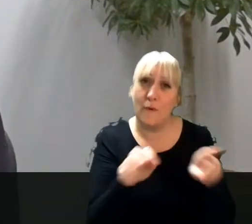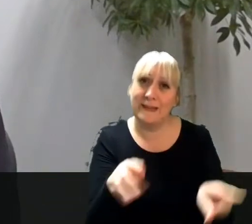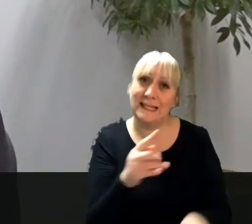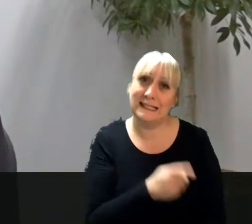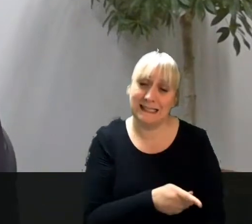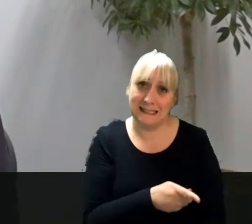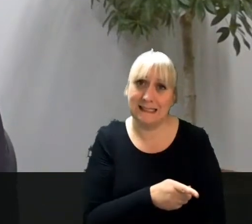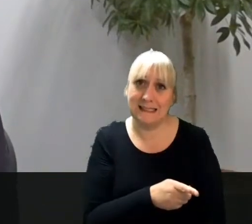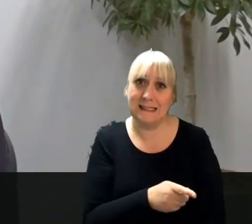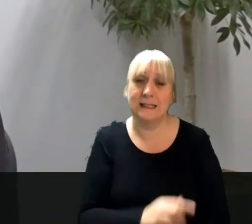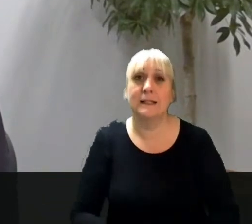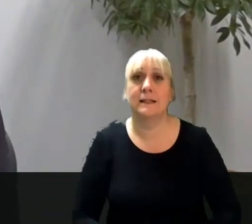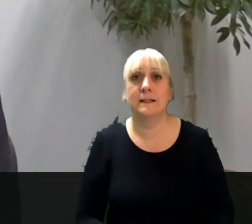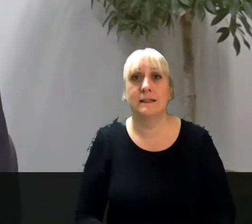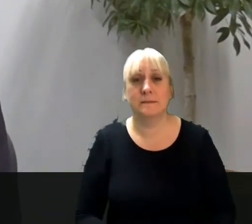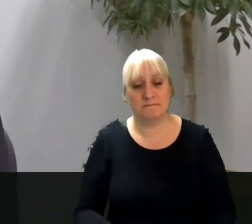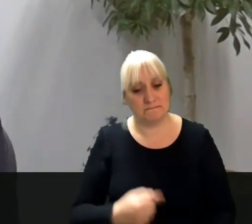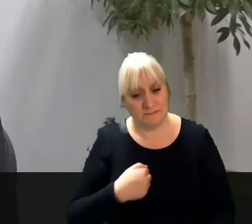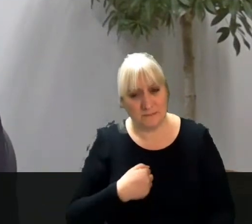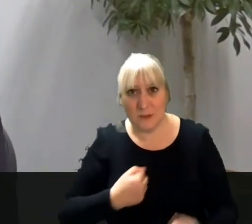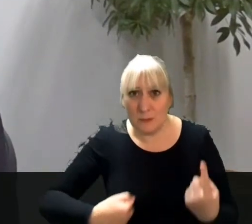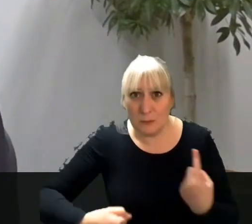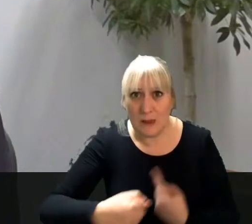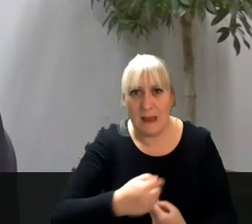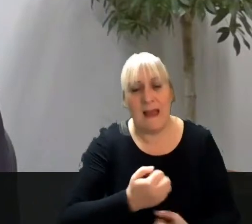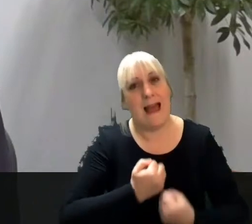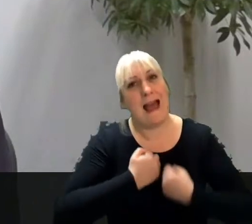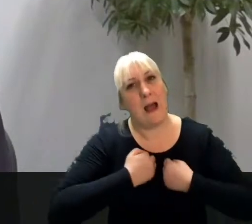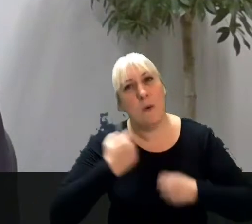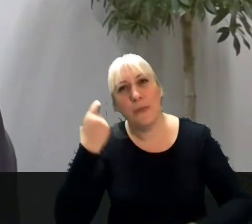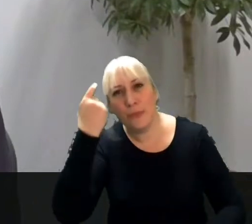sure our thoughts and prayers are with all